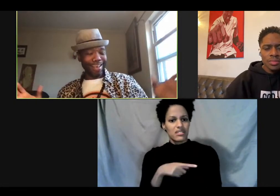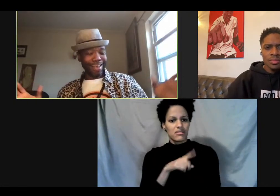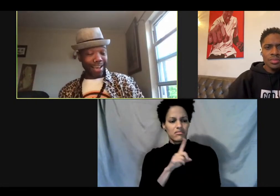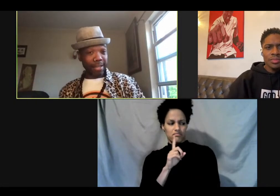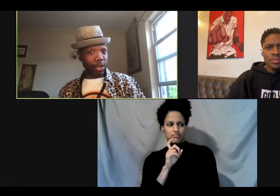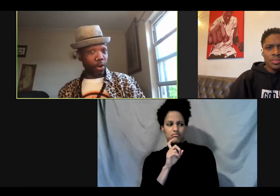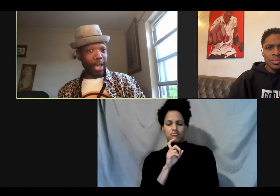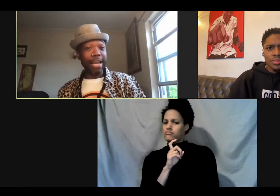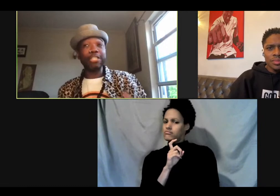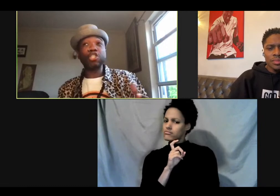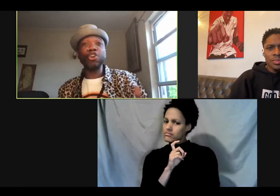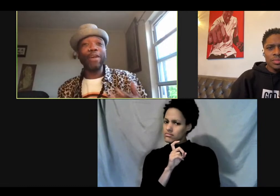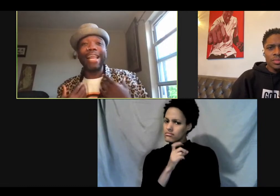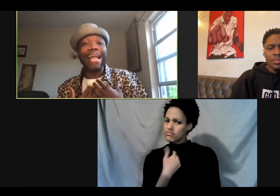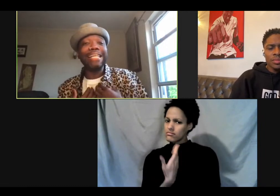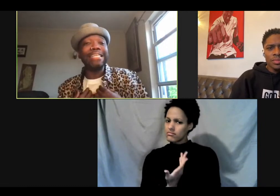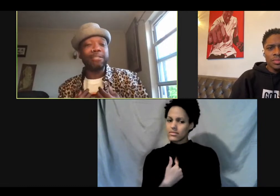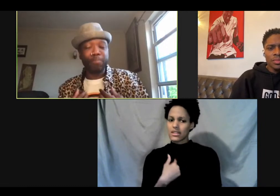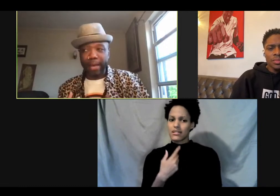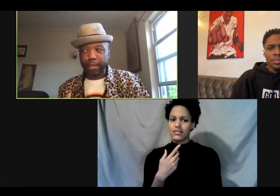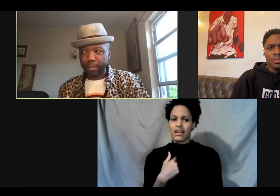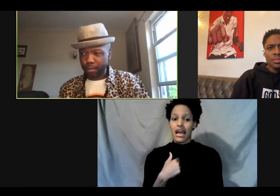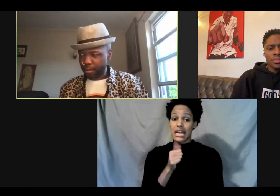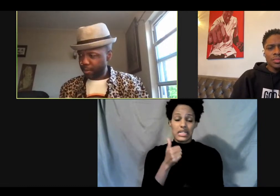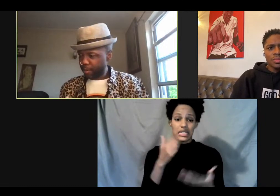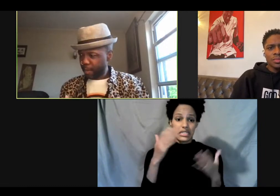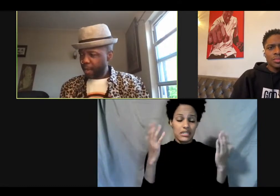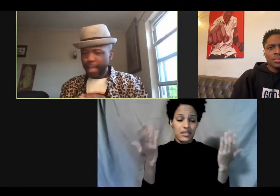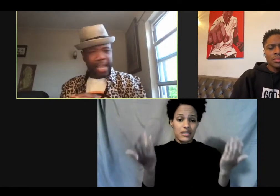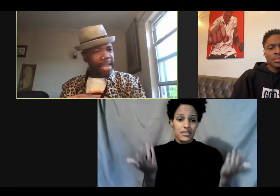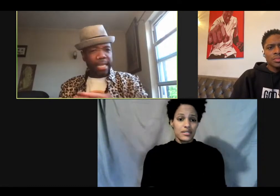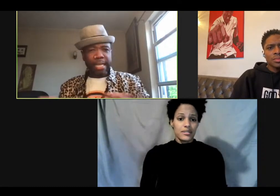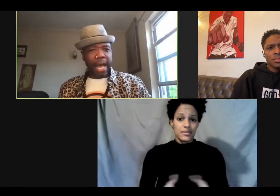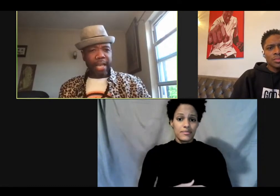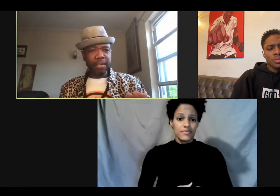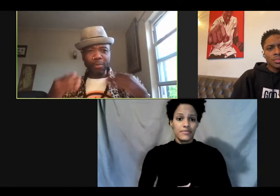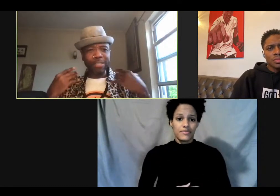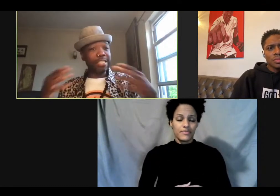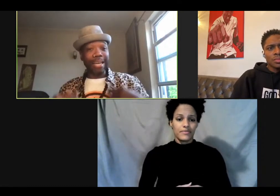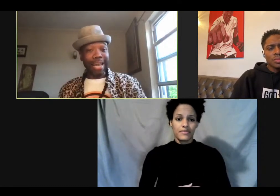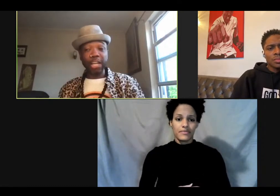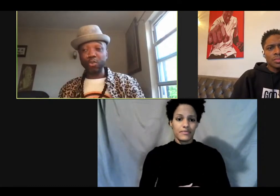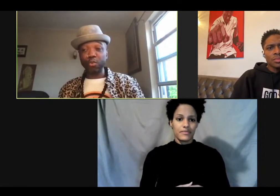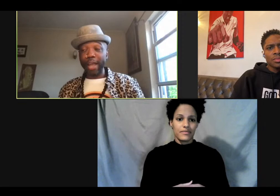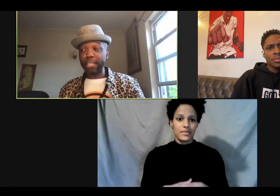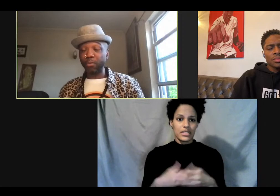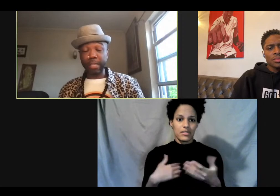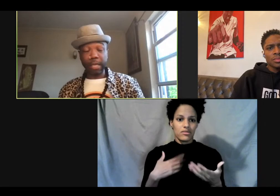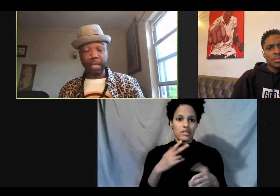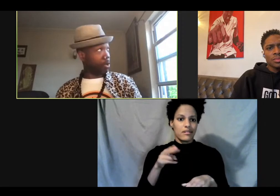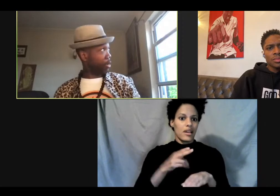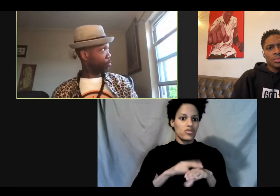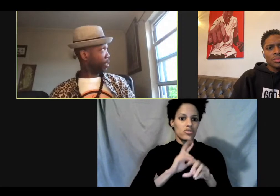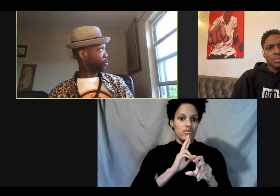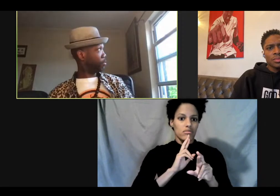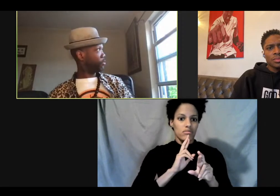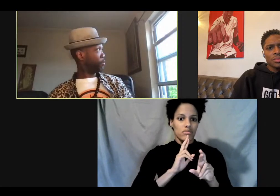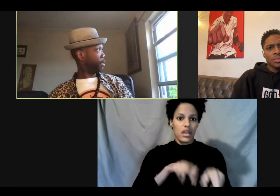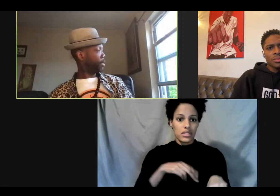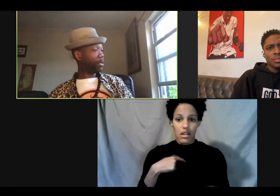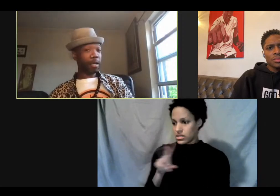and I was like, and I turned around and I didn't expect any kind of, it was just a natural reaction was like, oh, y'all ain't gonna play the drums